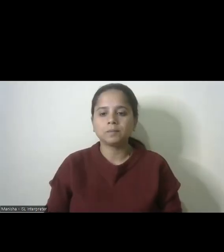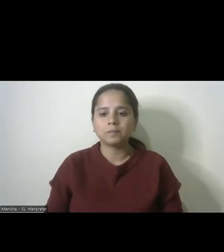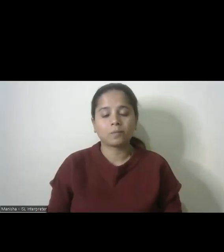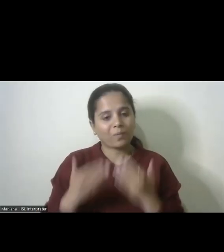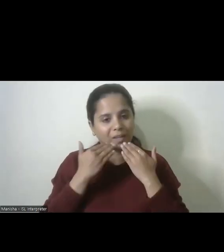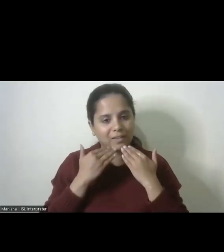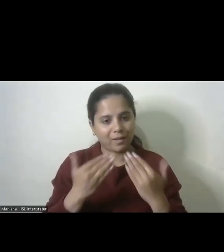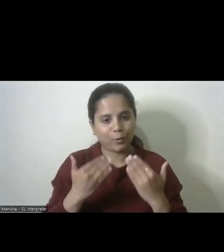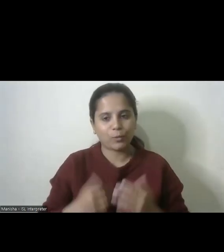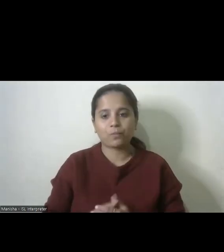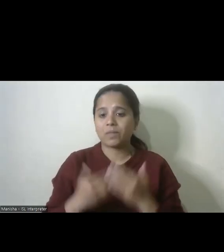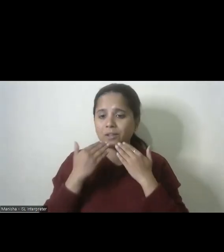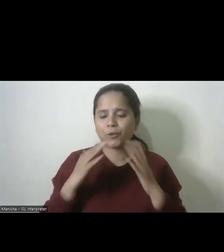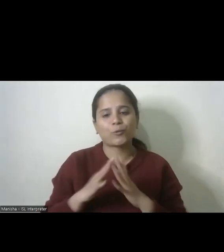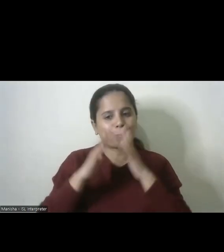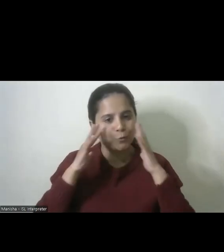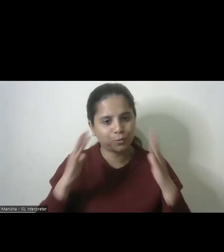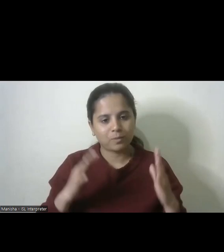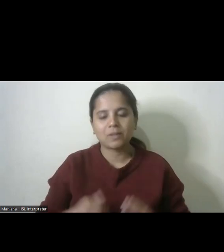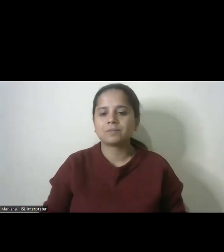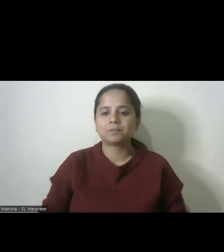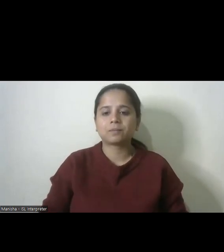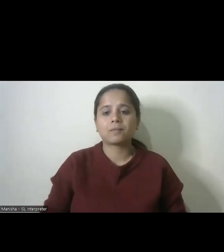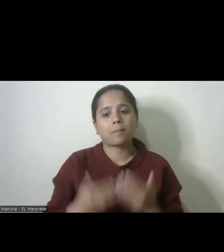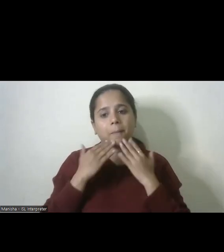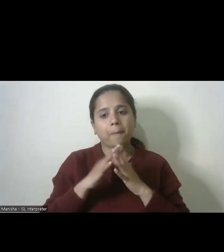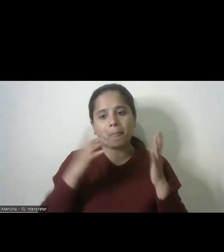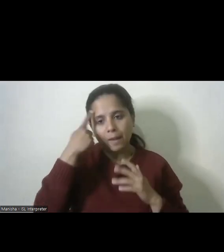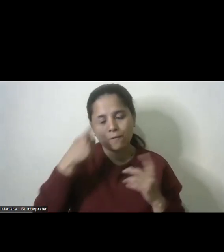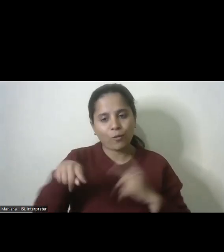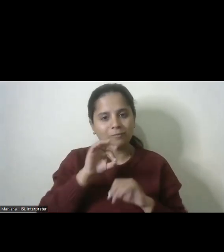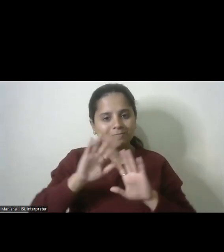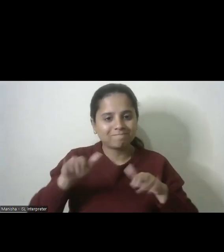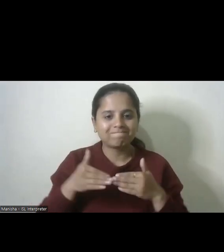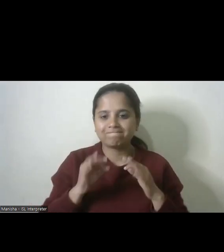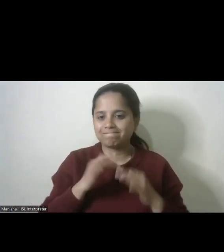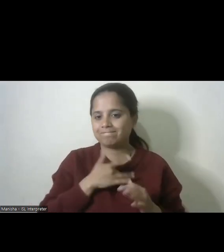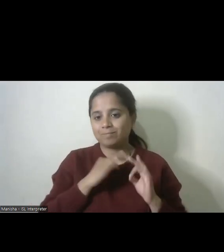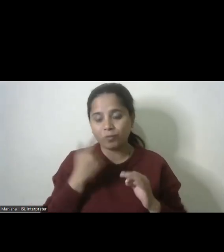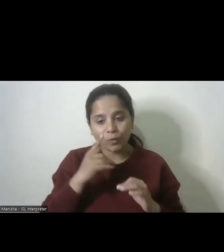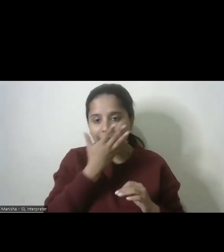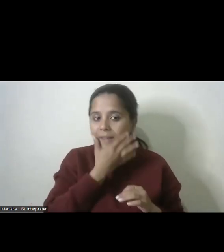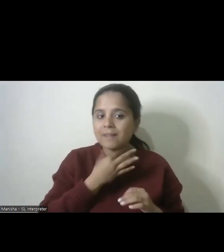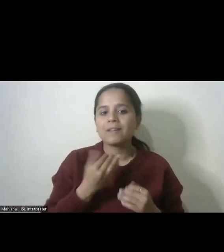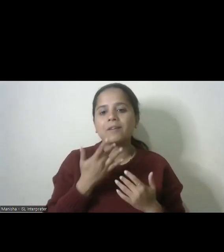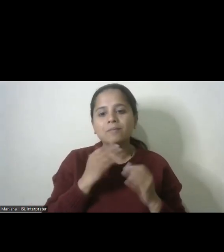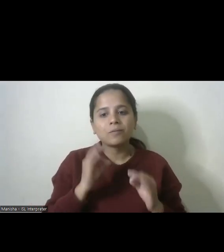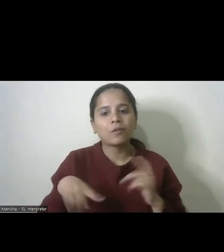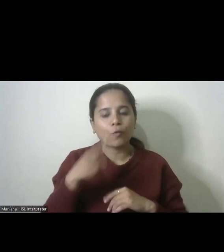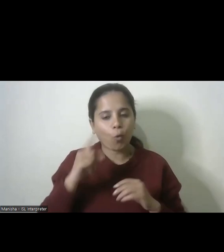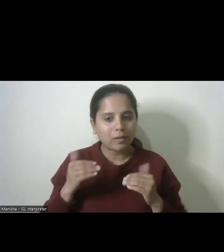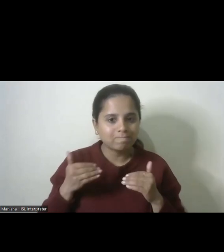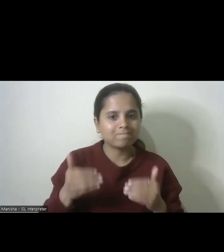Thank you. Thank you so much. Thank you so much for this generous introduction. Thank you for the beautiful,